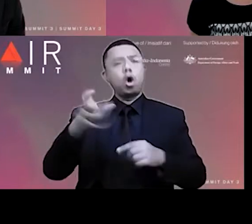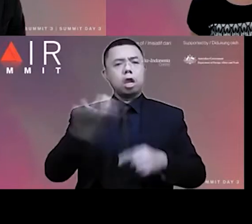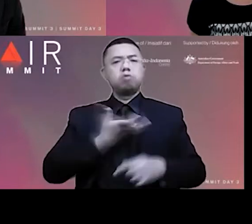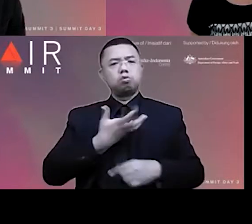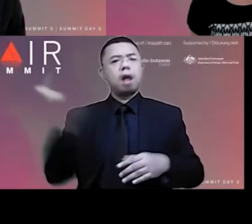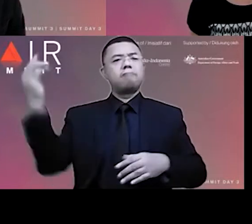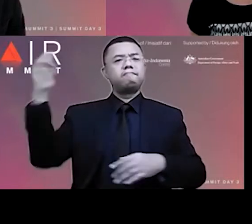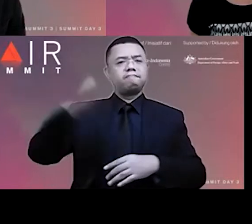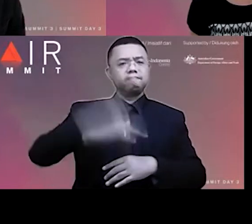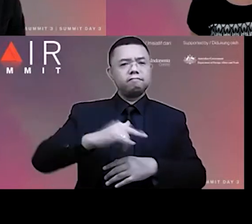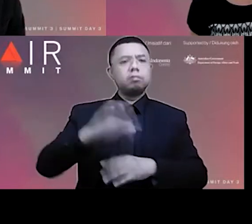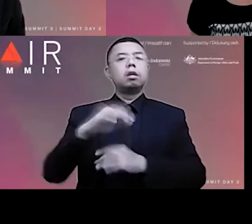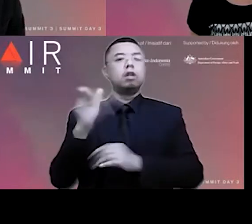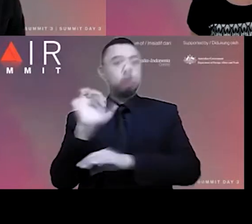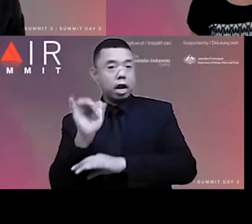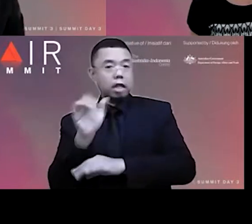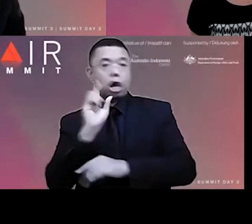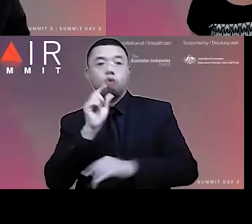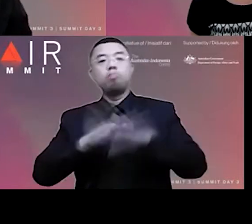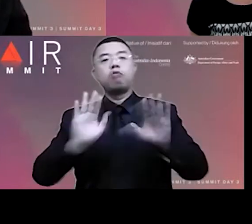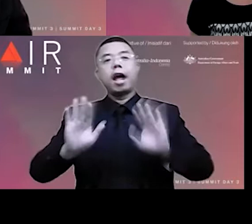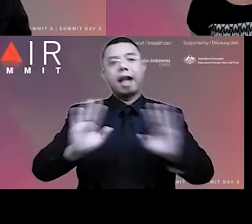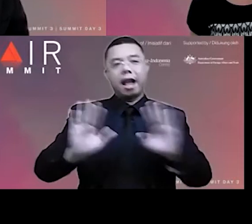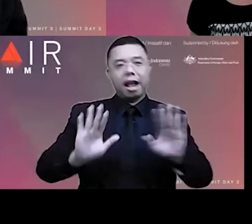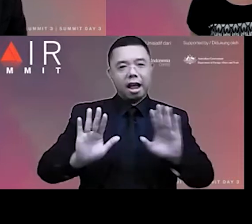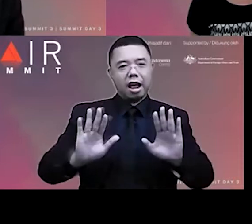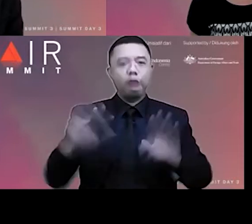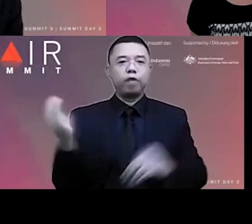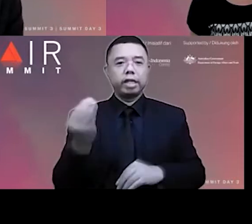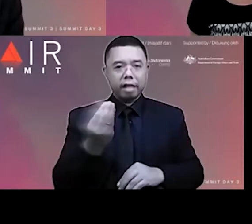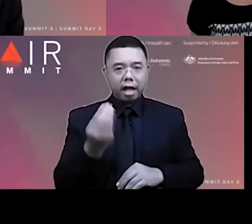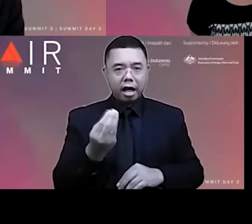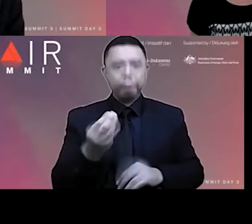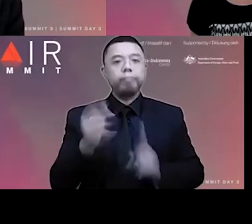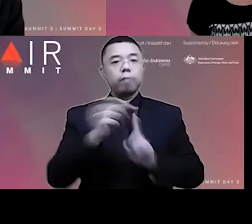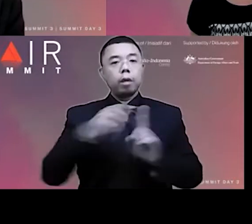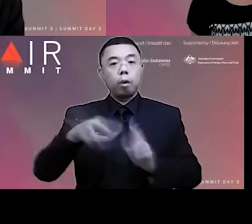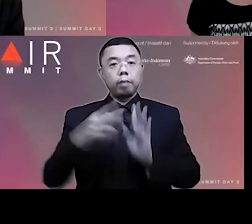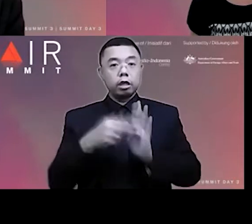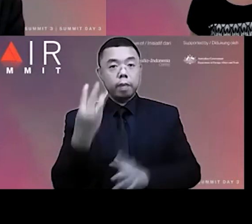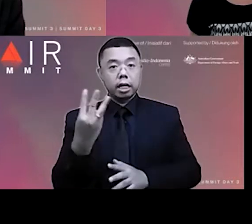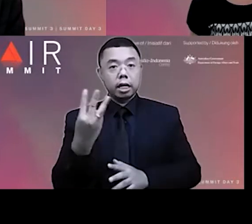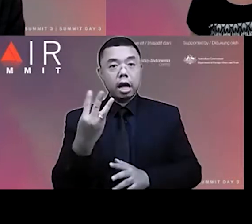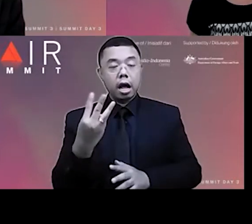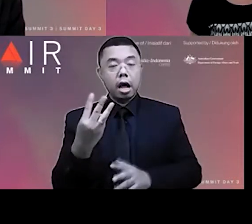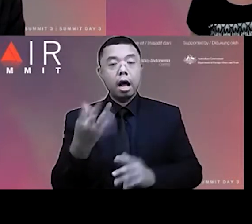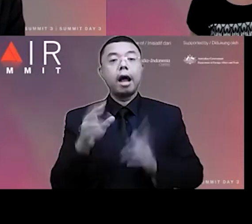And then the third province is West Nusa Tenggara, which is next to Bali, with